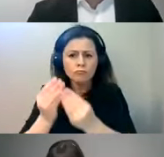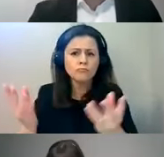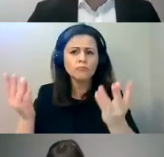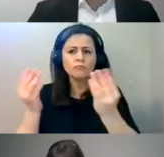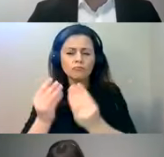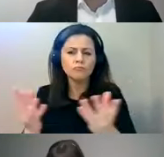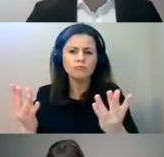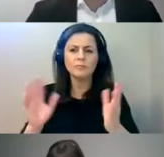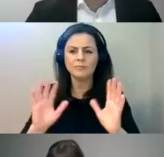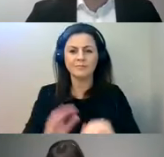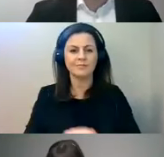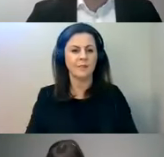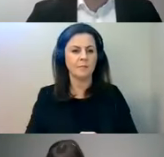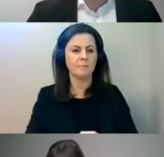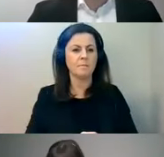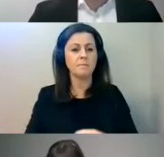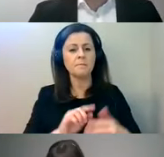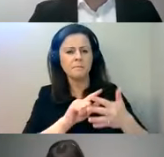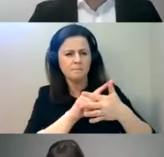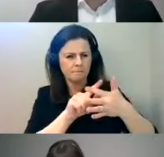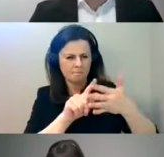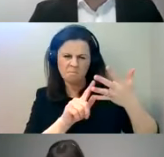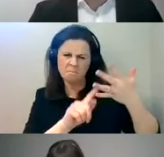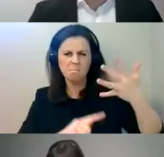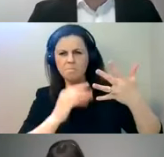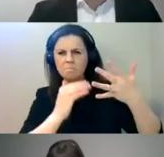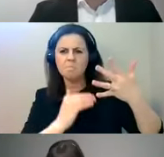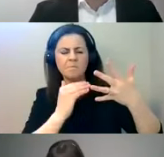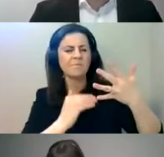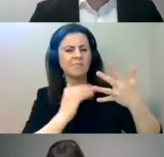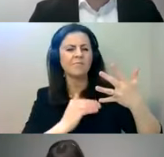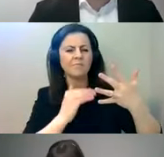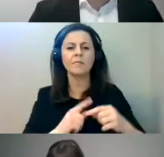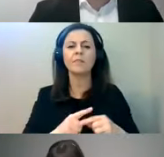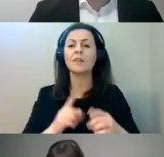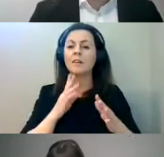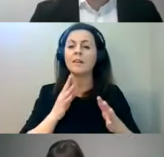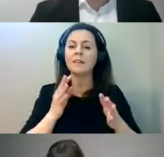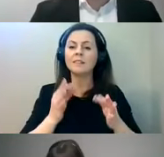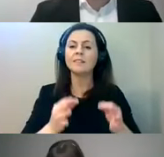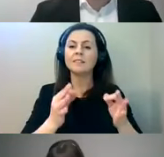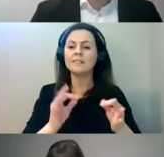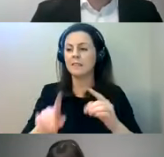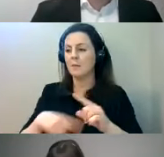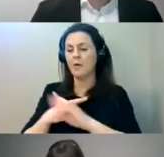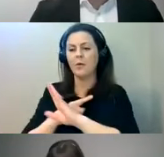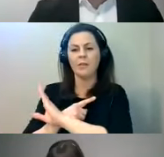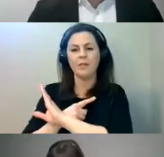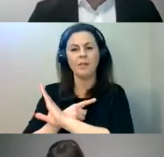These last few points are as pertain to decisions that are made in regards to the grantor's personal